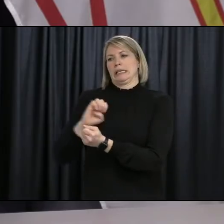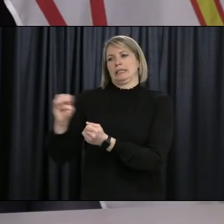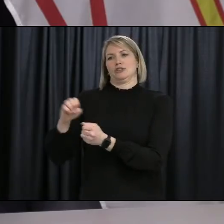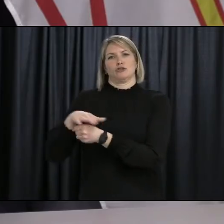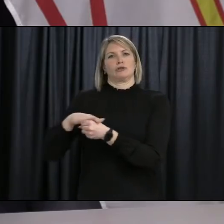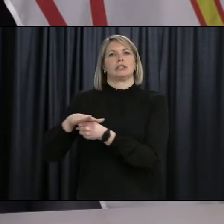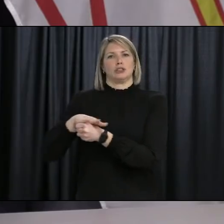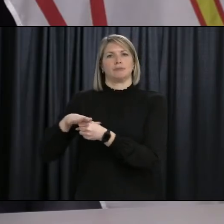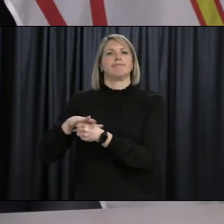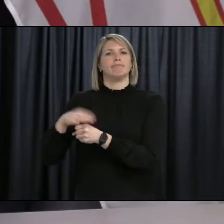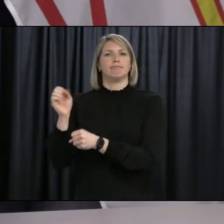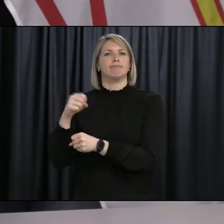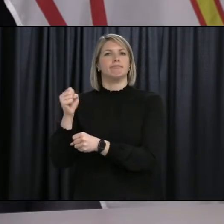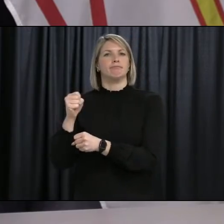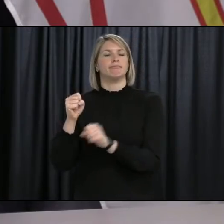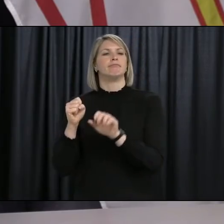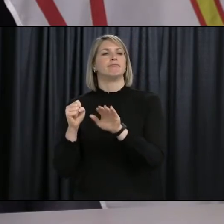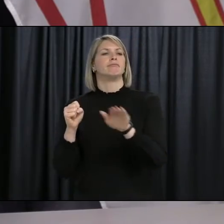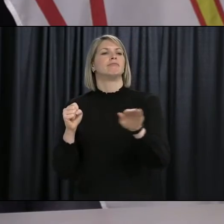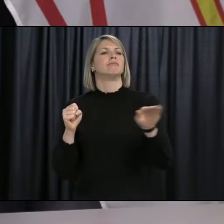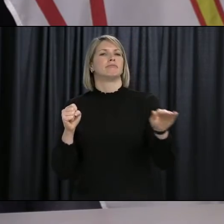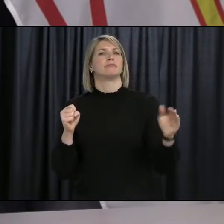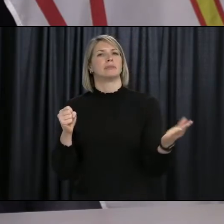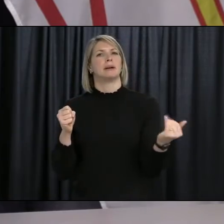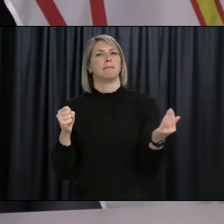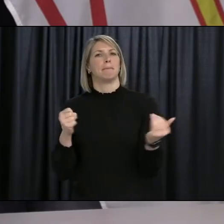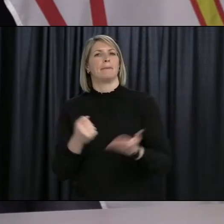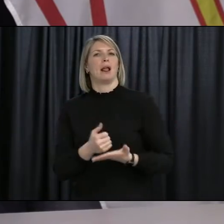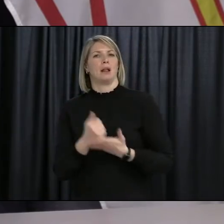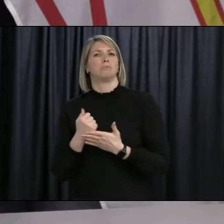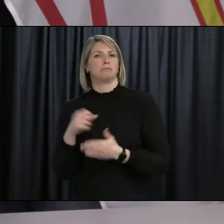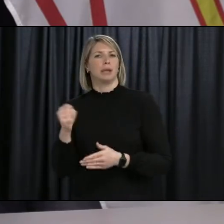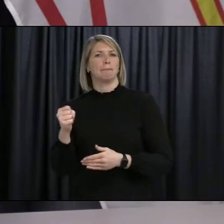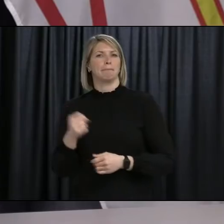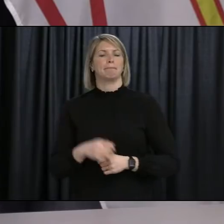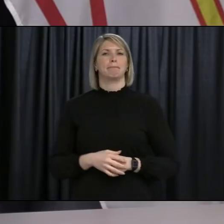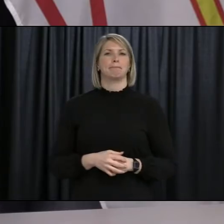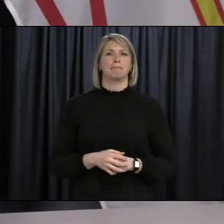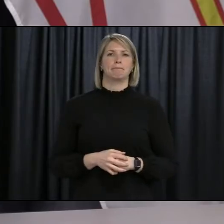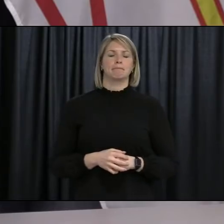Health in their contact tracing and contact follow-up.